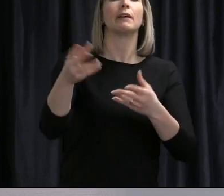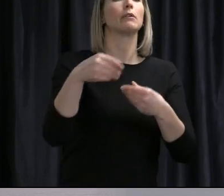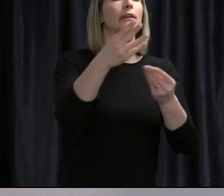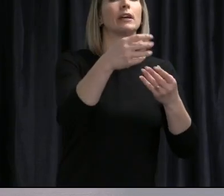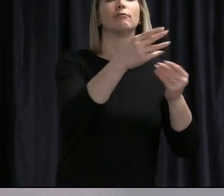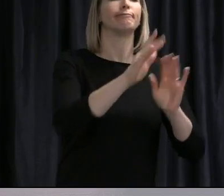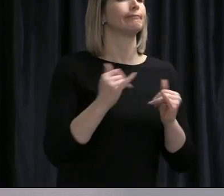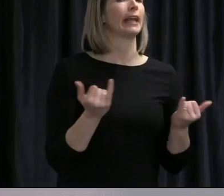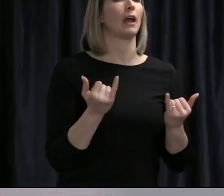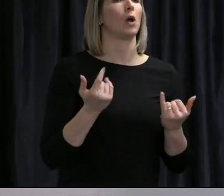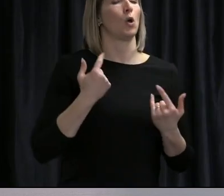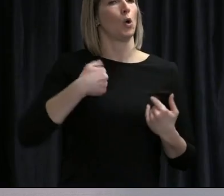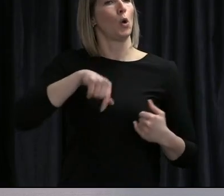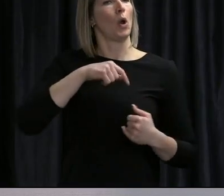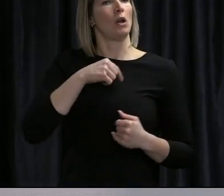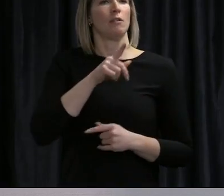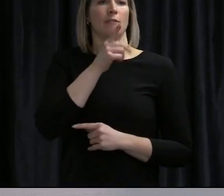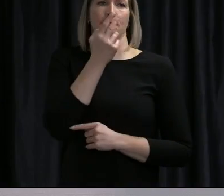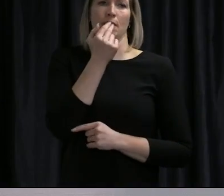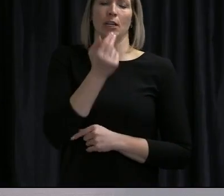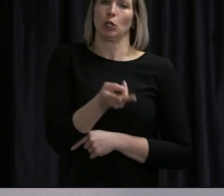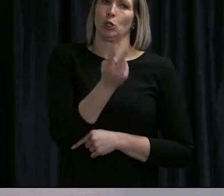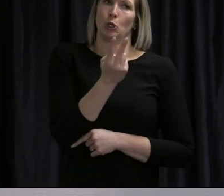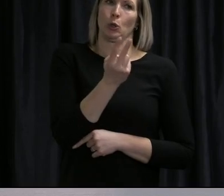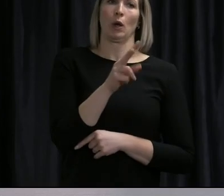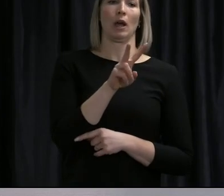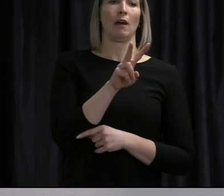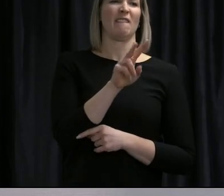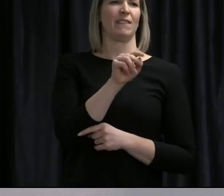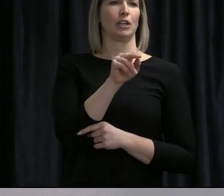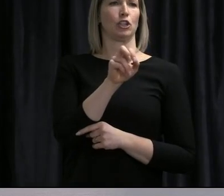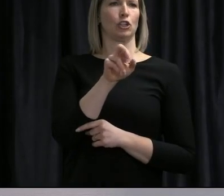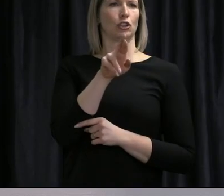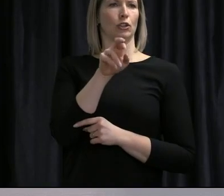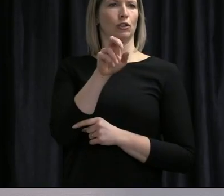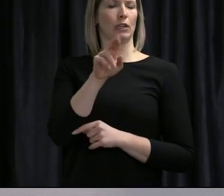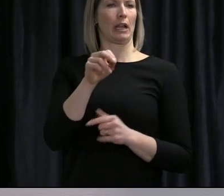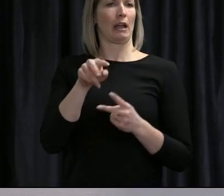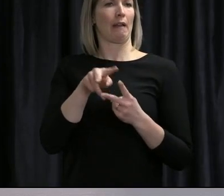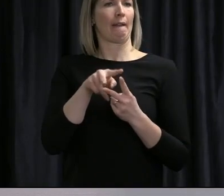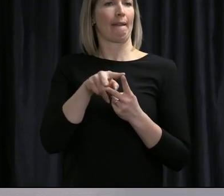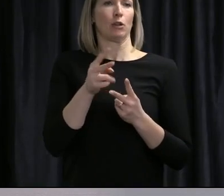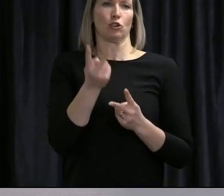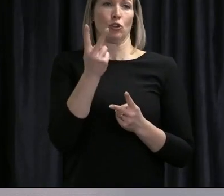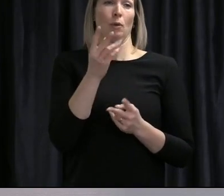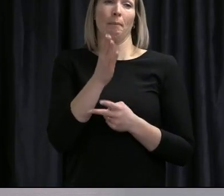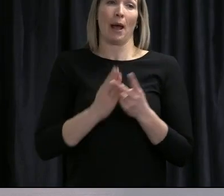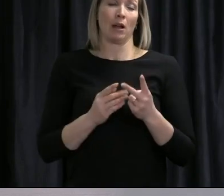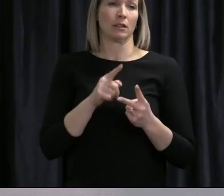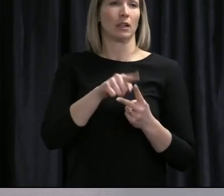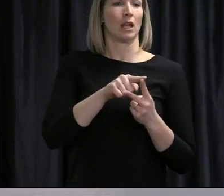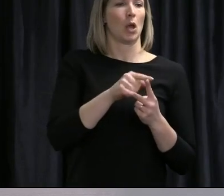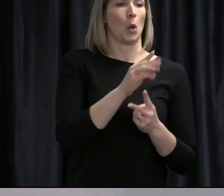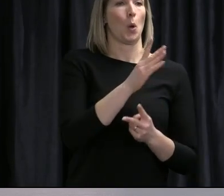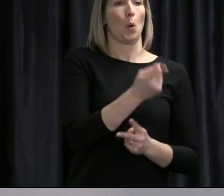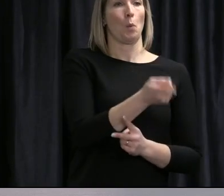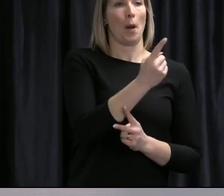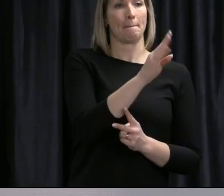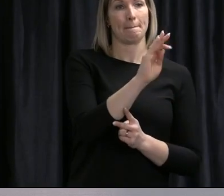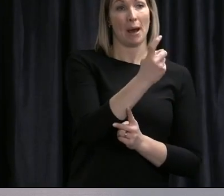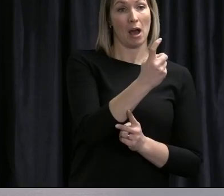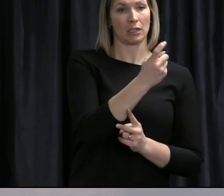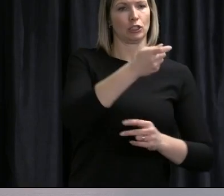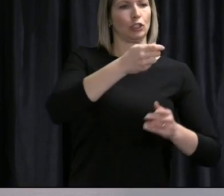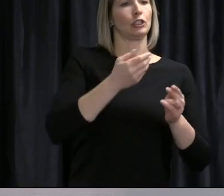is they're basically two components. There's a reusable kind of intelligent box, and then the rest of it is